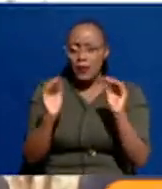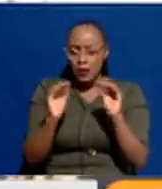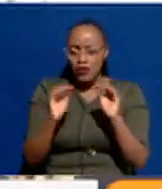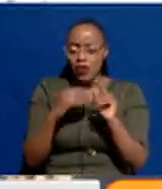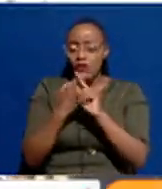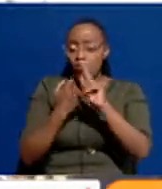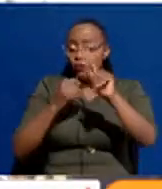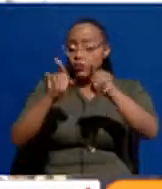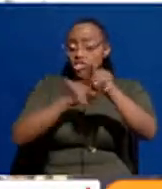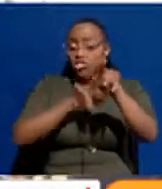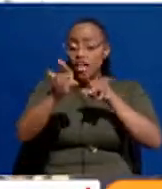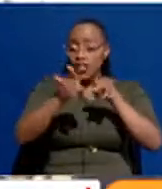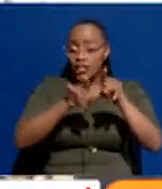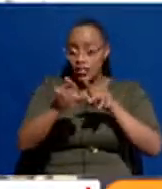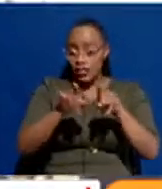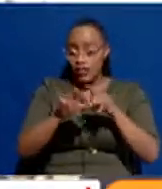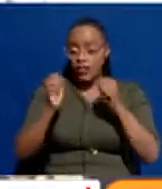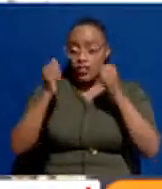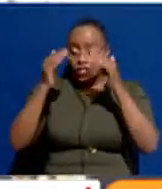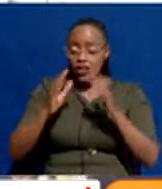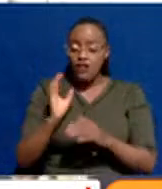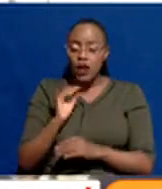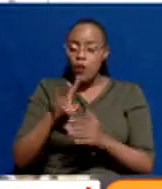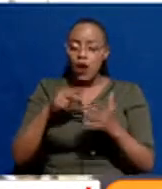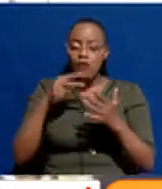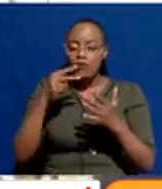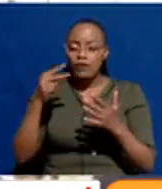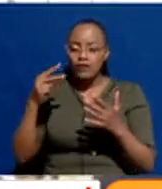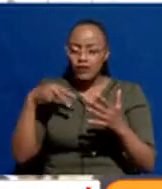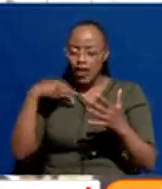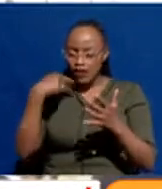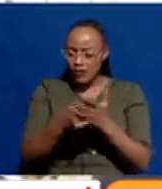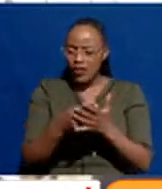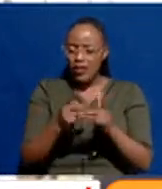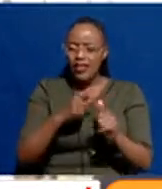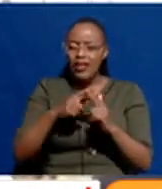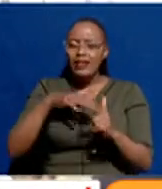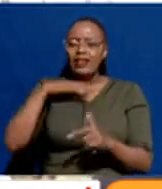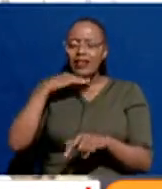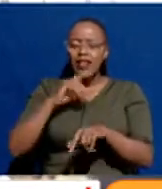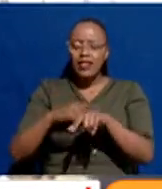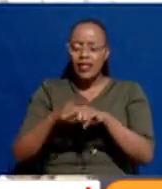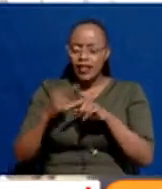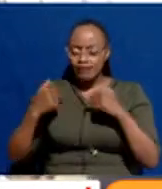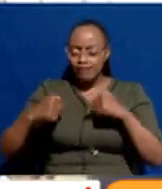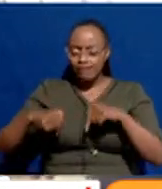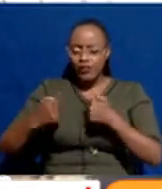safari ambapo kuna driver wetu alianguka sijui akafariki. So, tukafika hapo